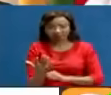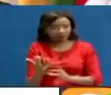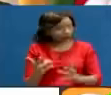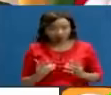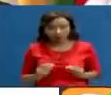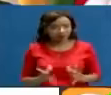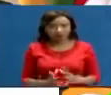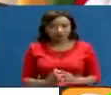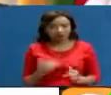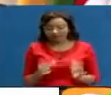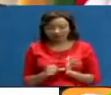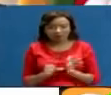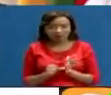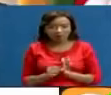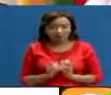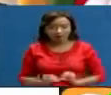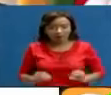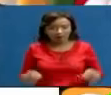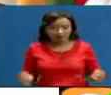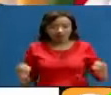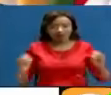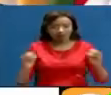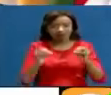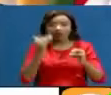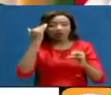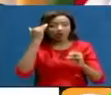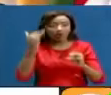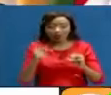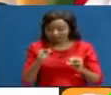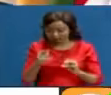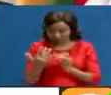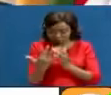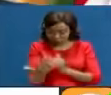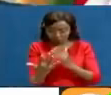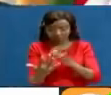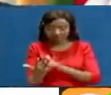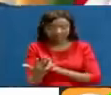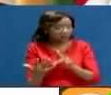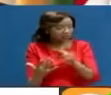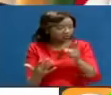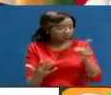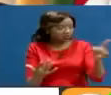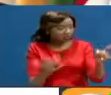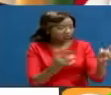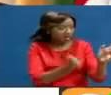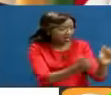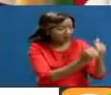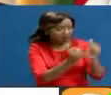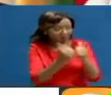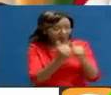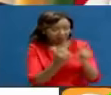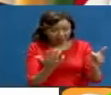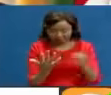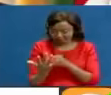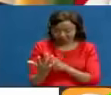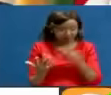have absolutely no problem with it, because largely it presented issues that were